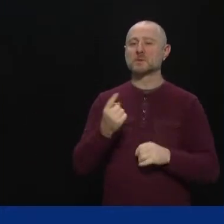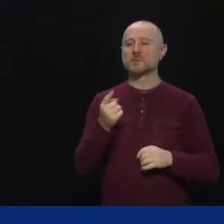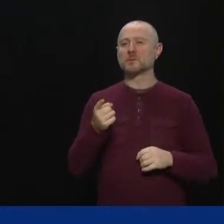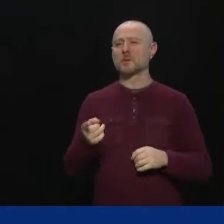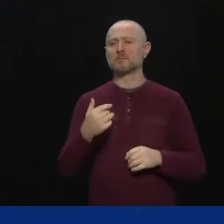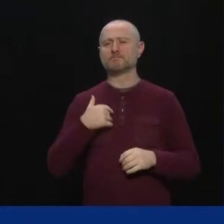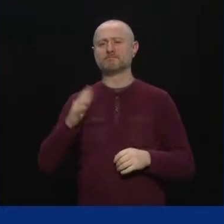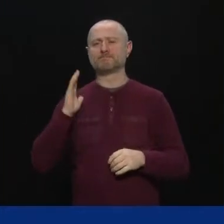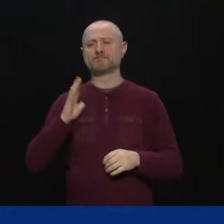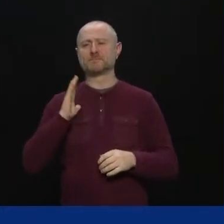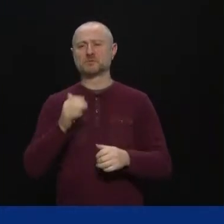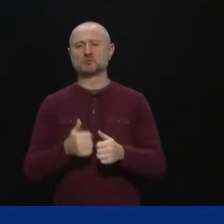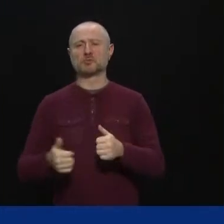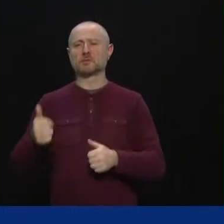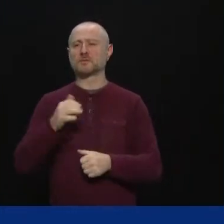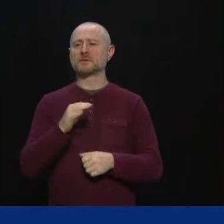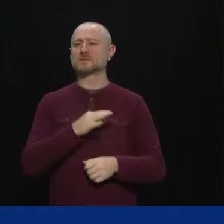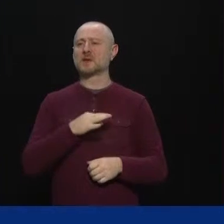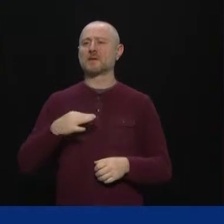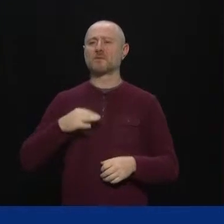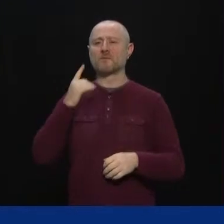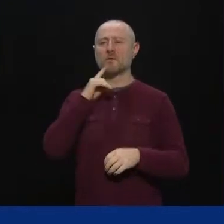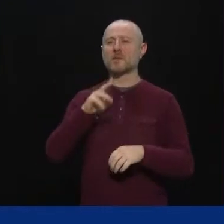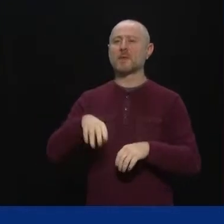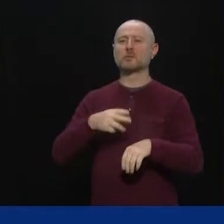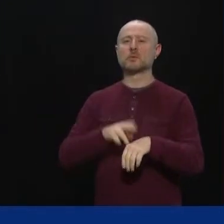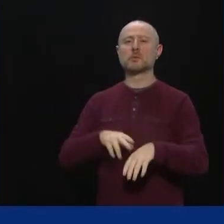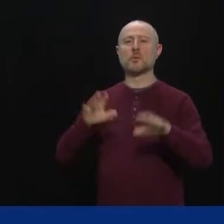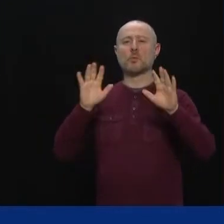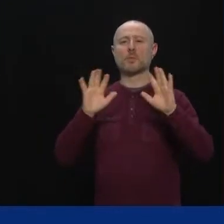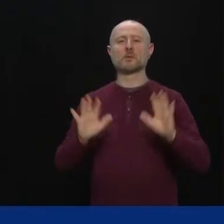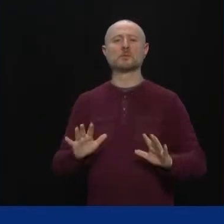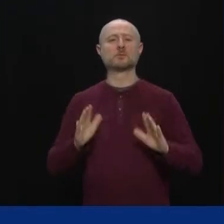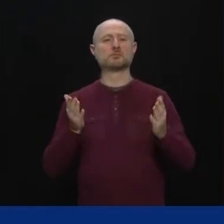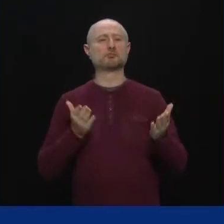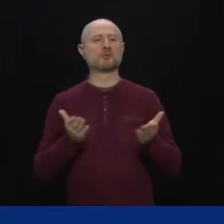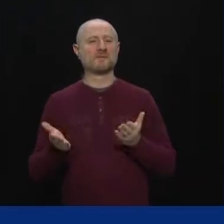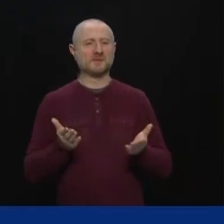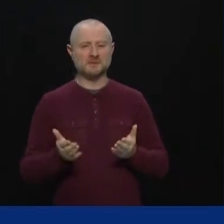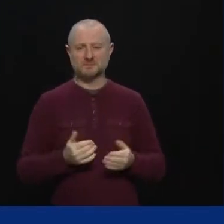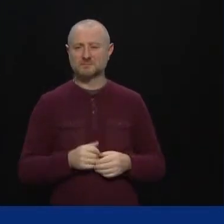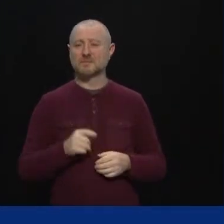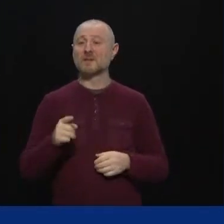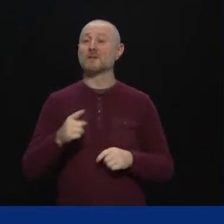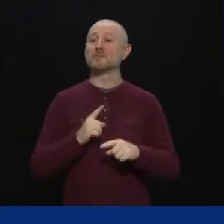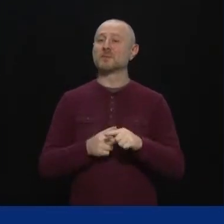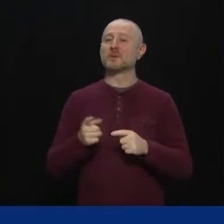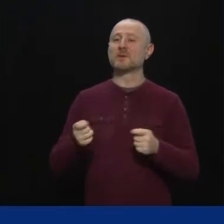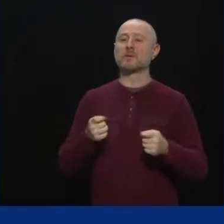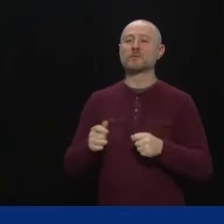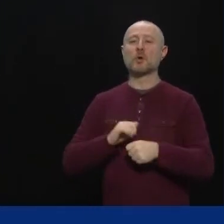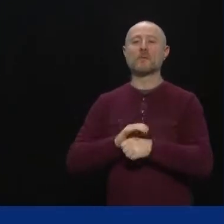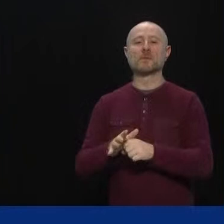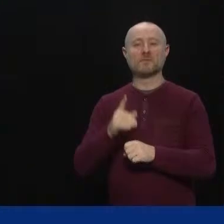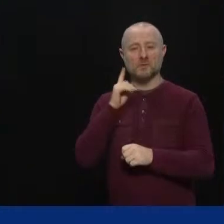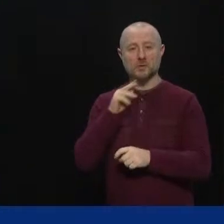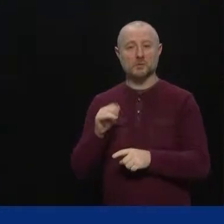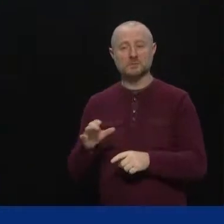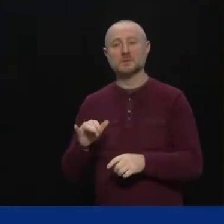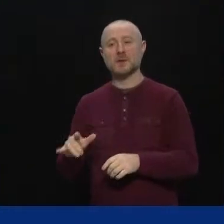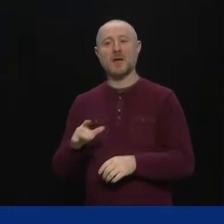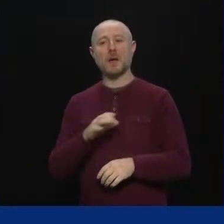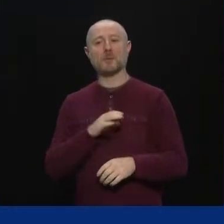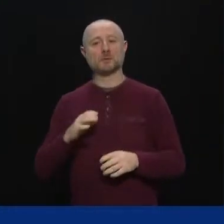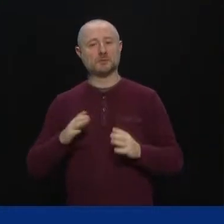of staff to the National Weather Service in addition to managing the COVID response for the city of New York, and that is our Commissioner Jackie Brace.